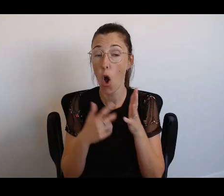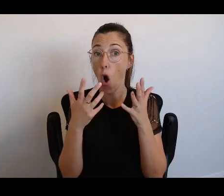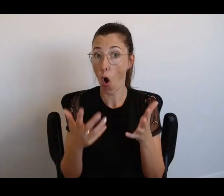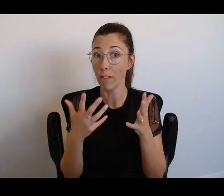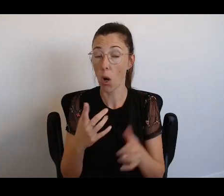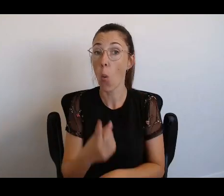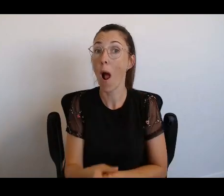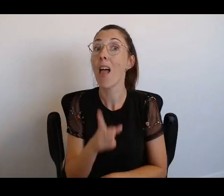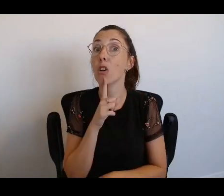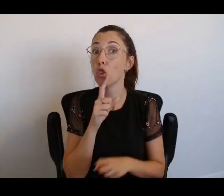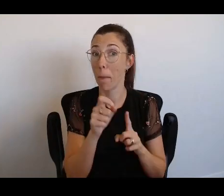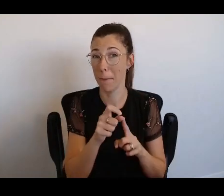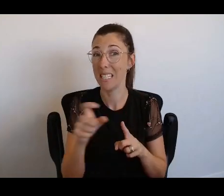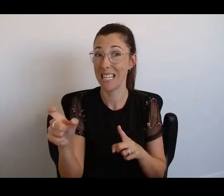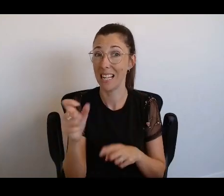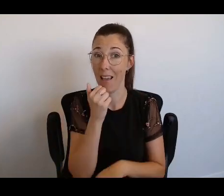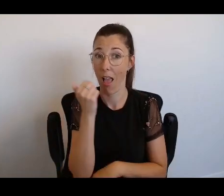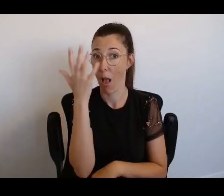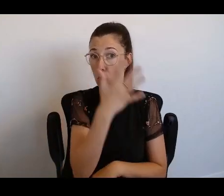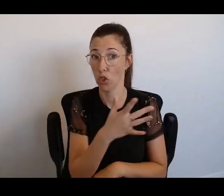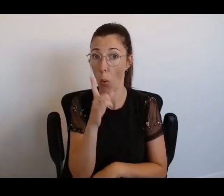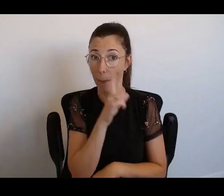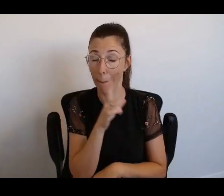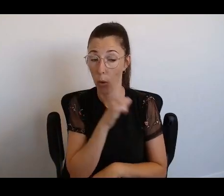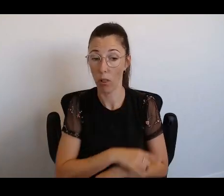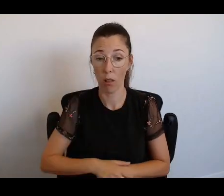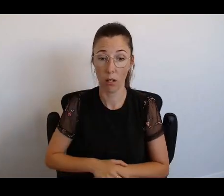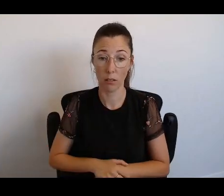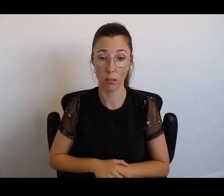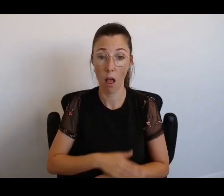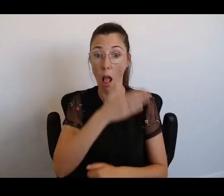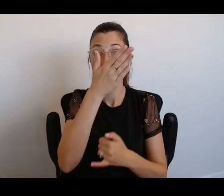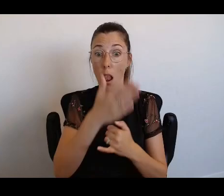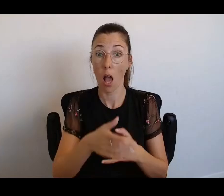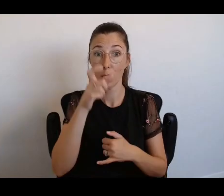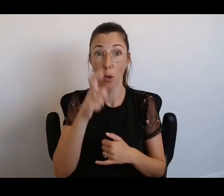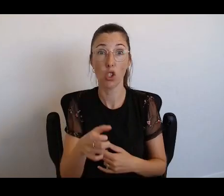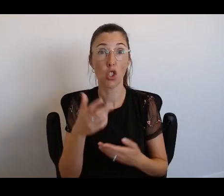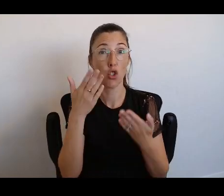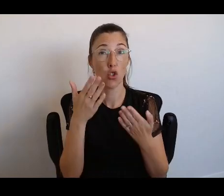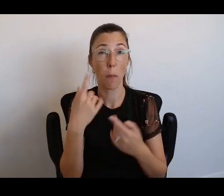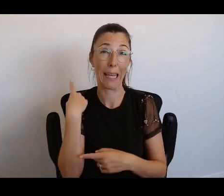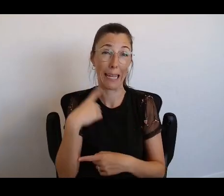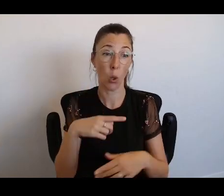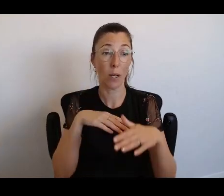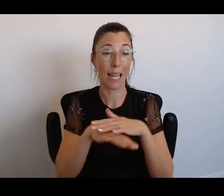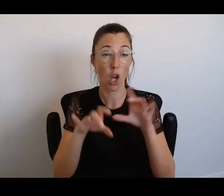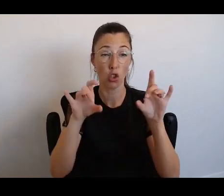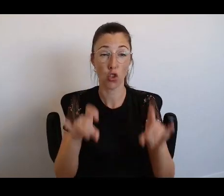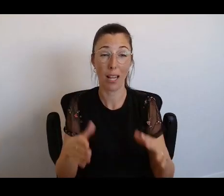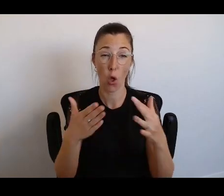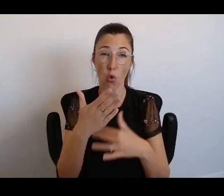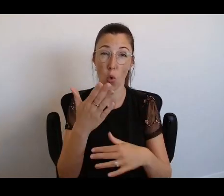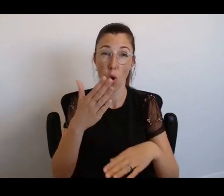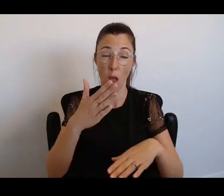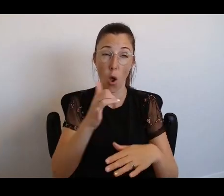Aboriginal. The last person to be executed in Australian prison by capital punishment was in Victoria, 1967.